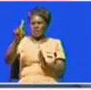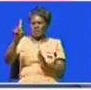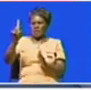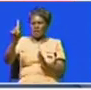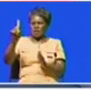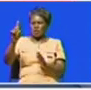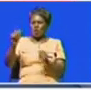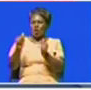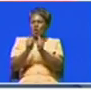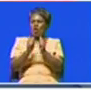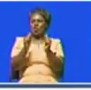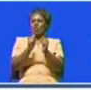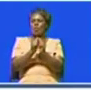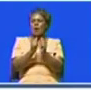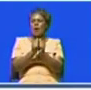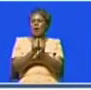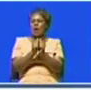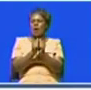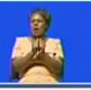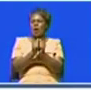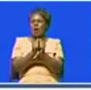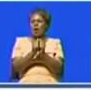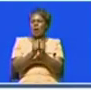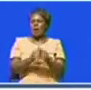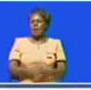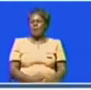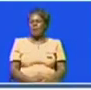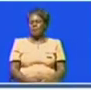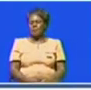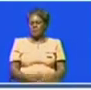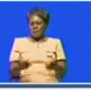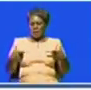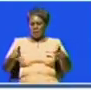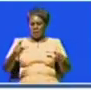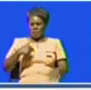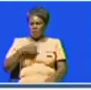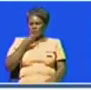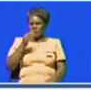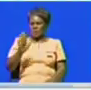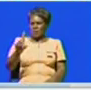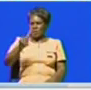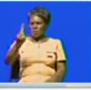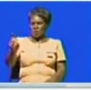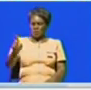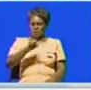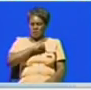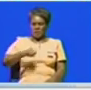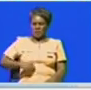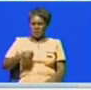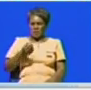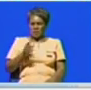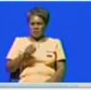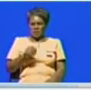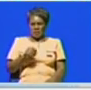October? Or is it just, you know, no elections, no reforms? First, allow me to answer a question you asked, Senator, and she didn't ask. Why